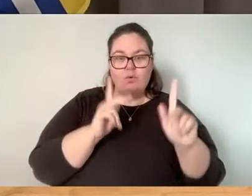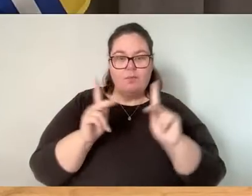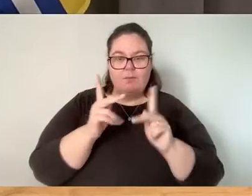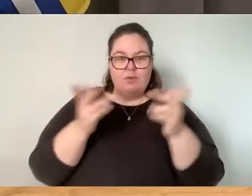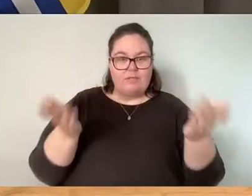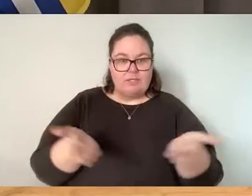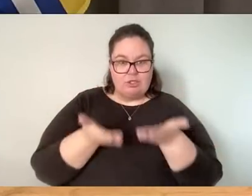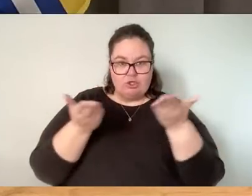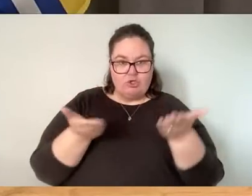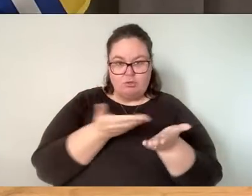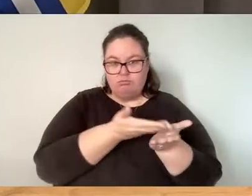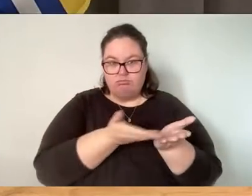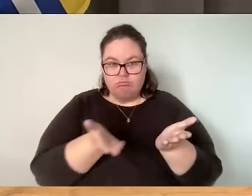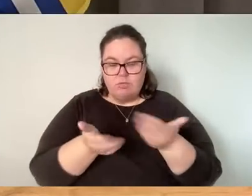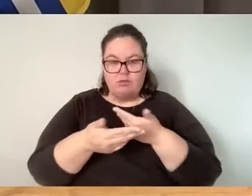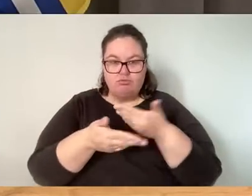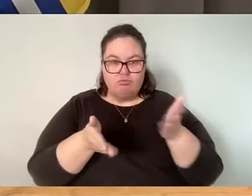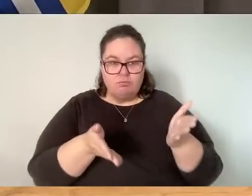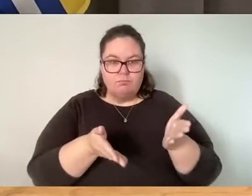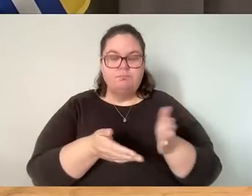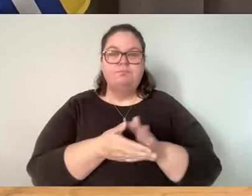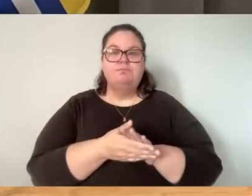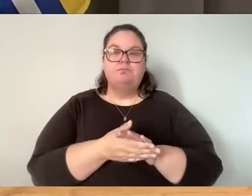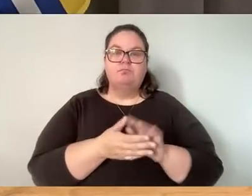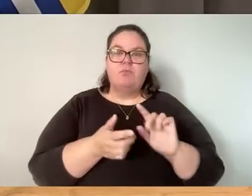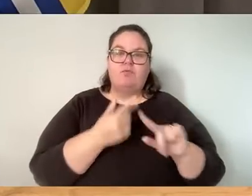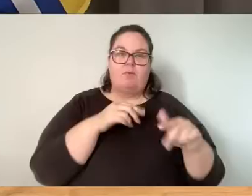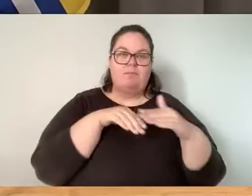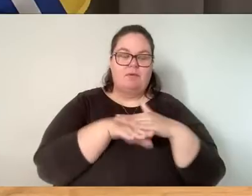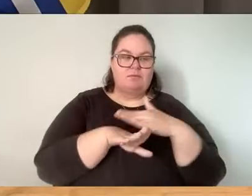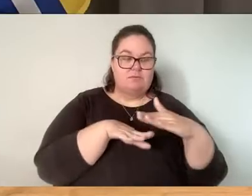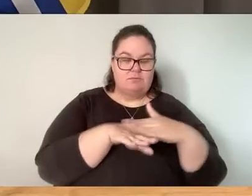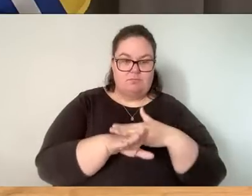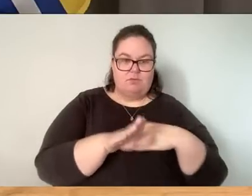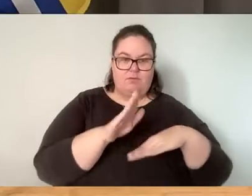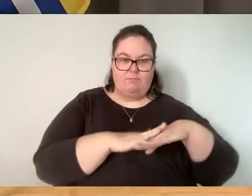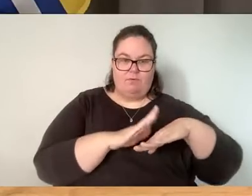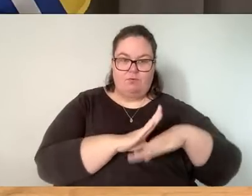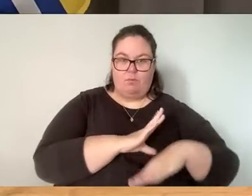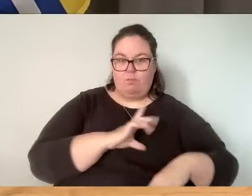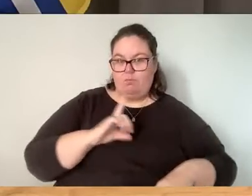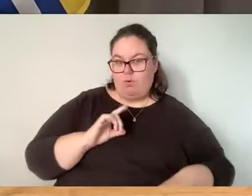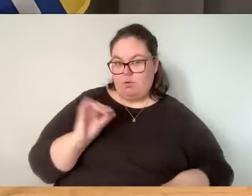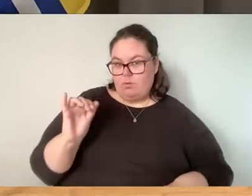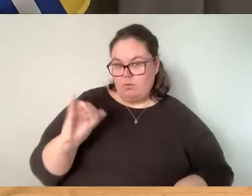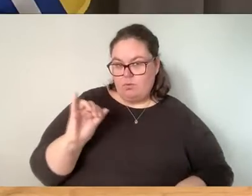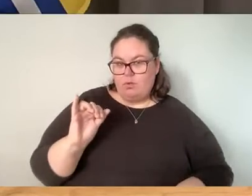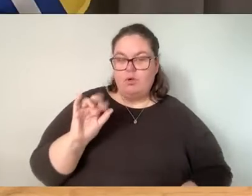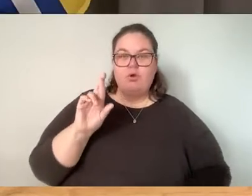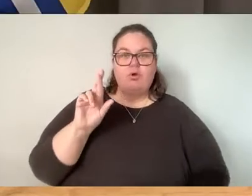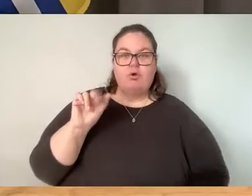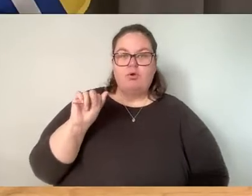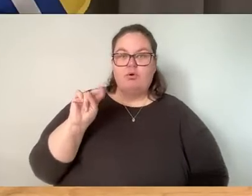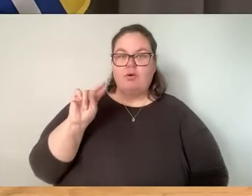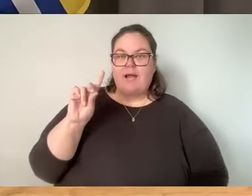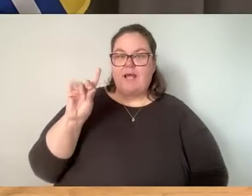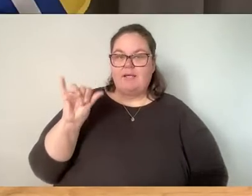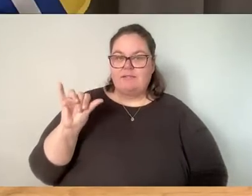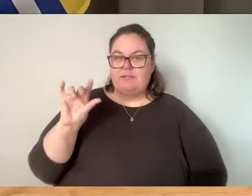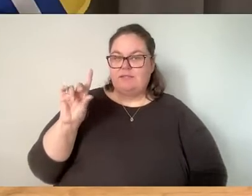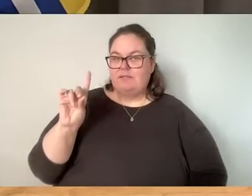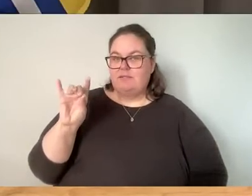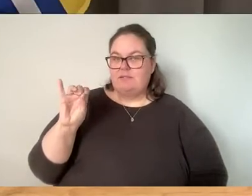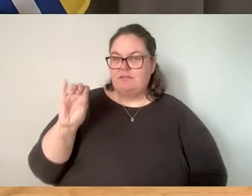also this morning from the Accessibility Advisory Board also. Mr. Randy Dickinson, thank you very much to be with